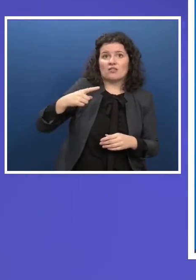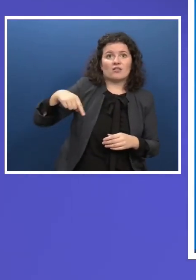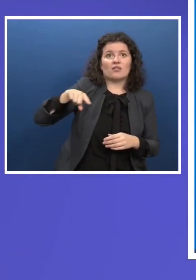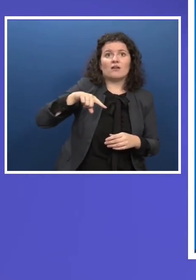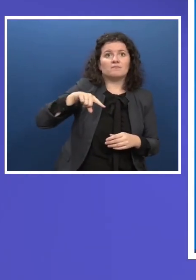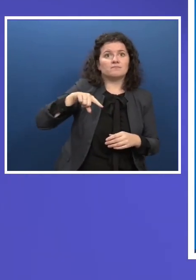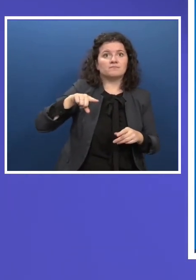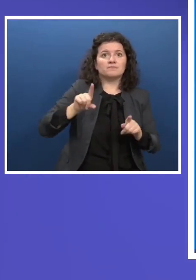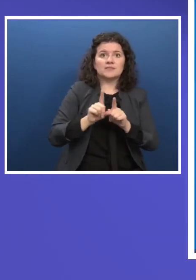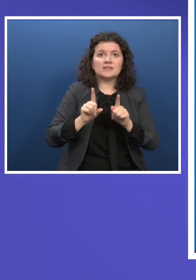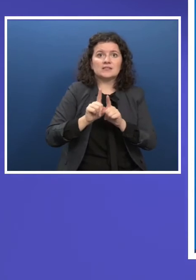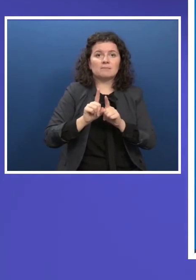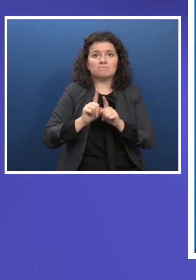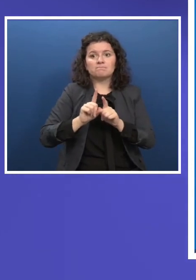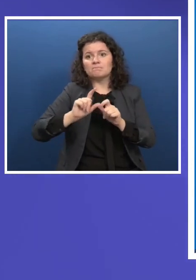are